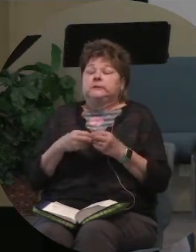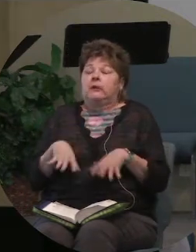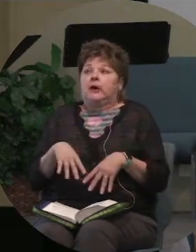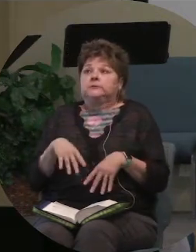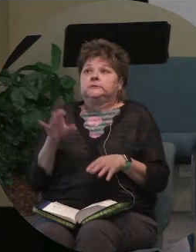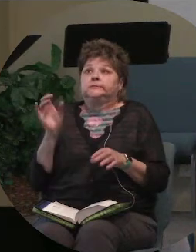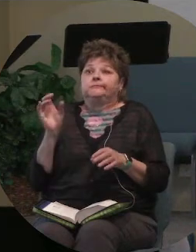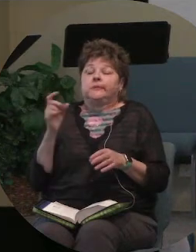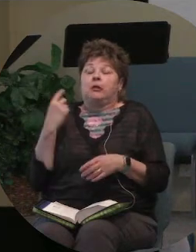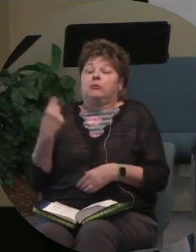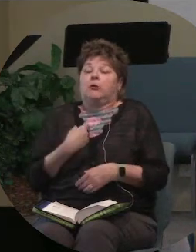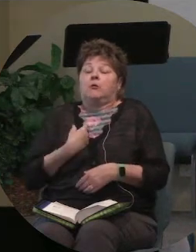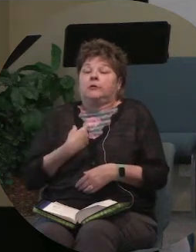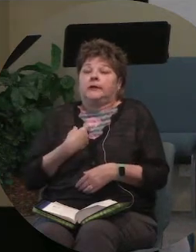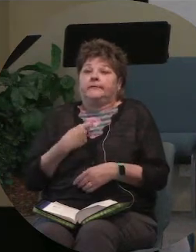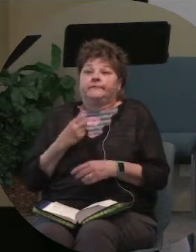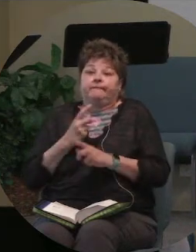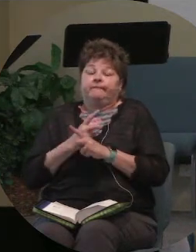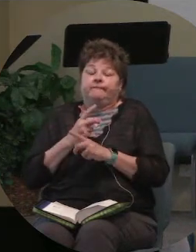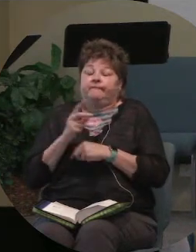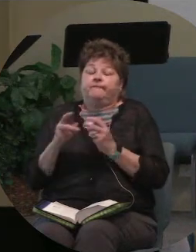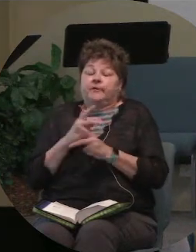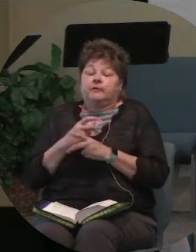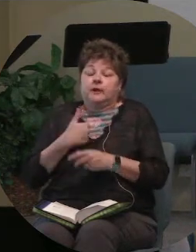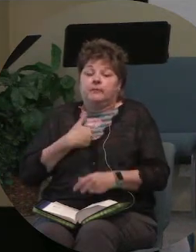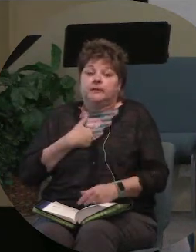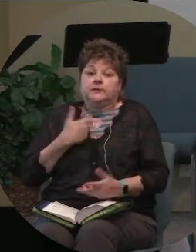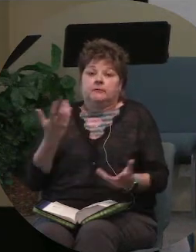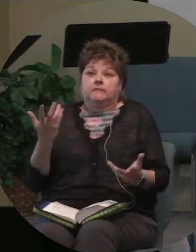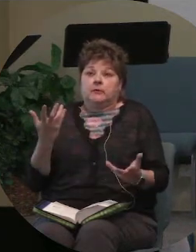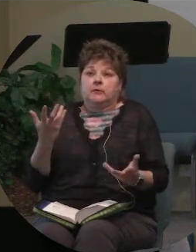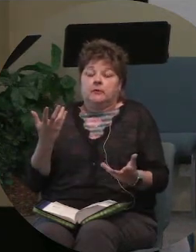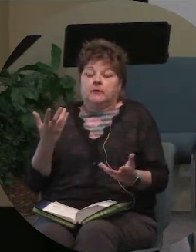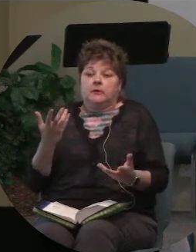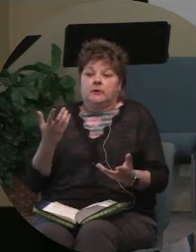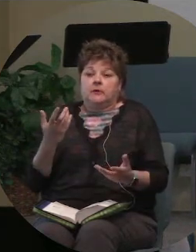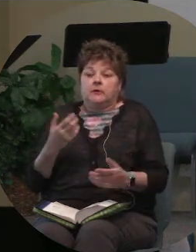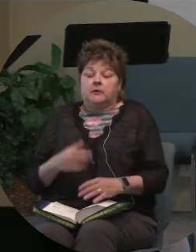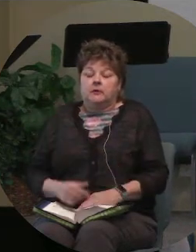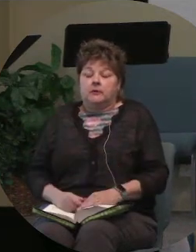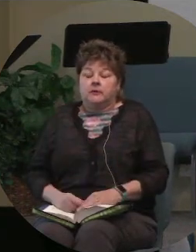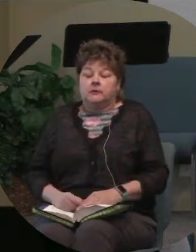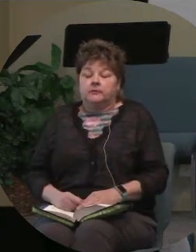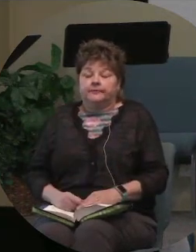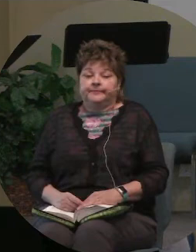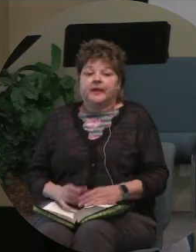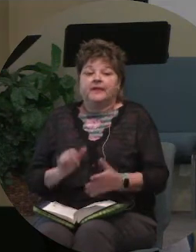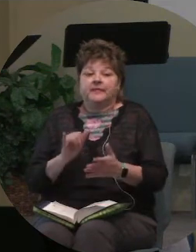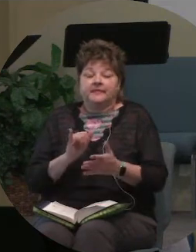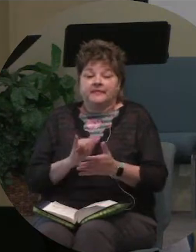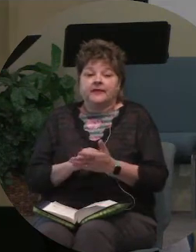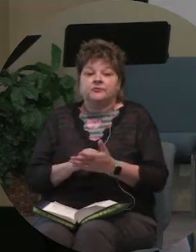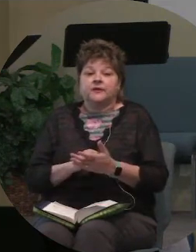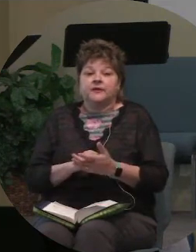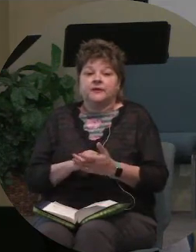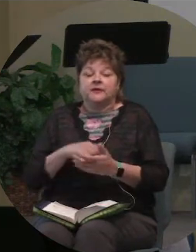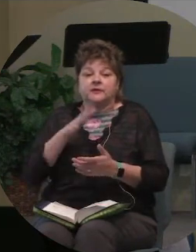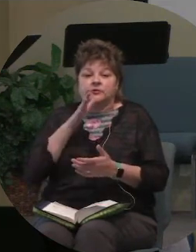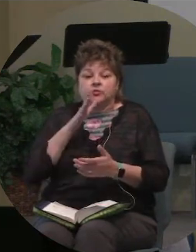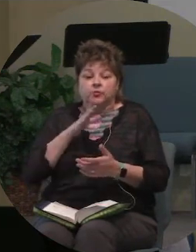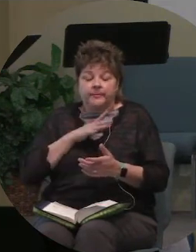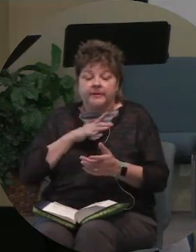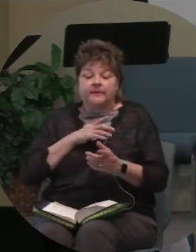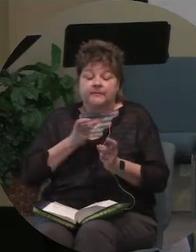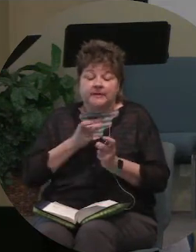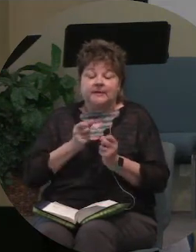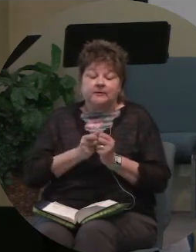my lonesome and have to figure it out by myself and for myself? That's what this lady had been dealing with for 12